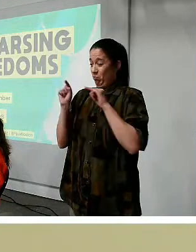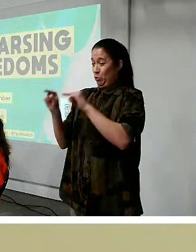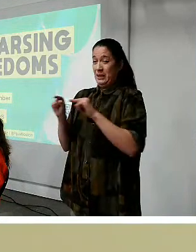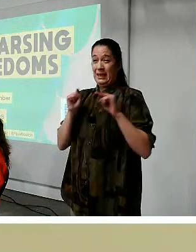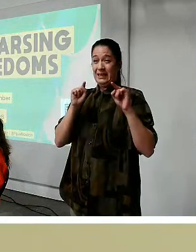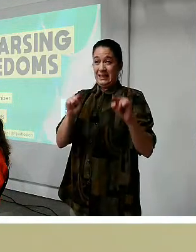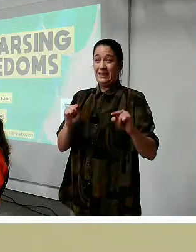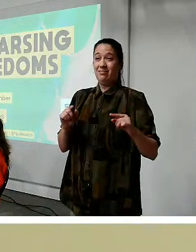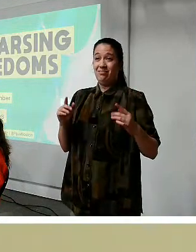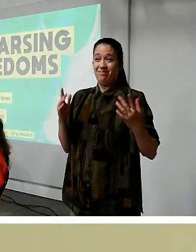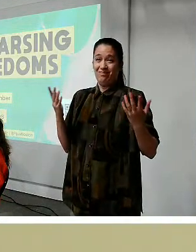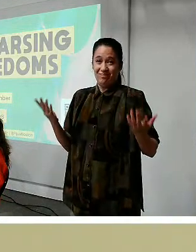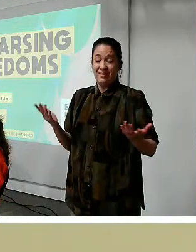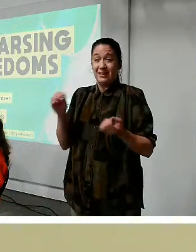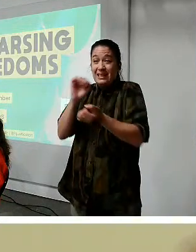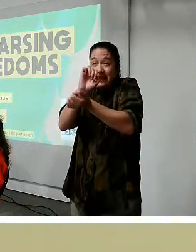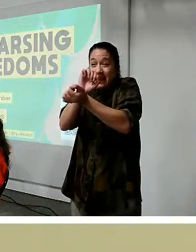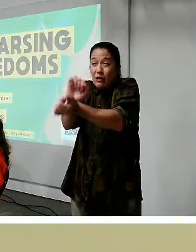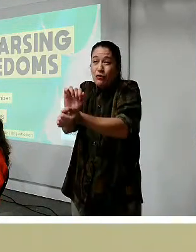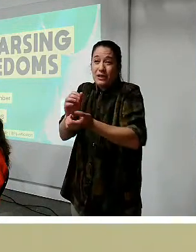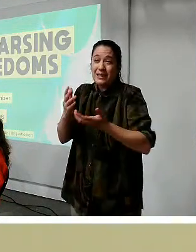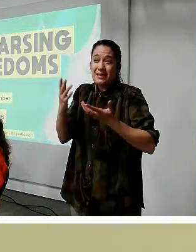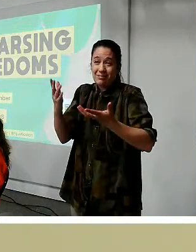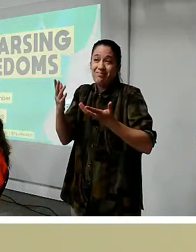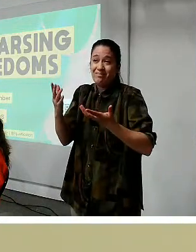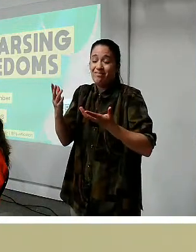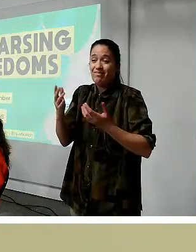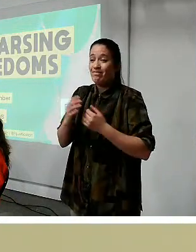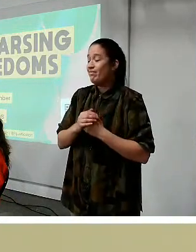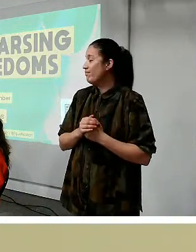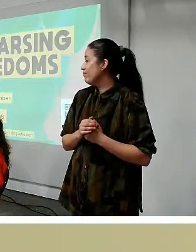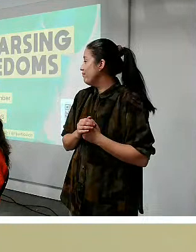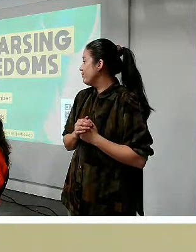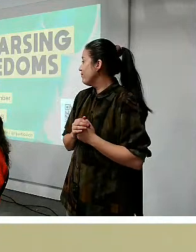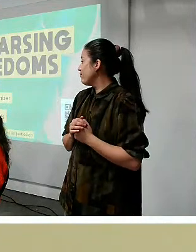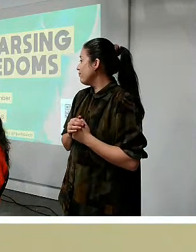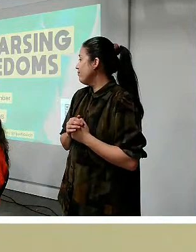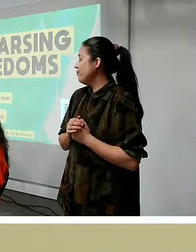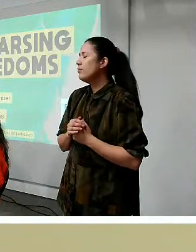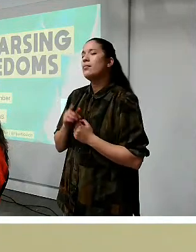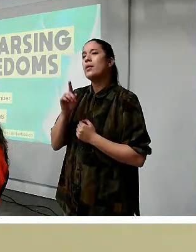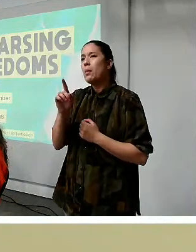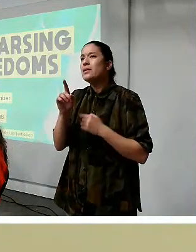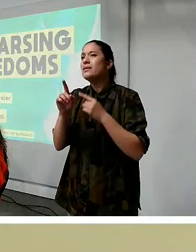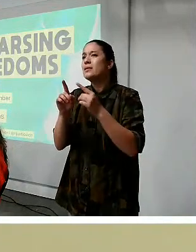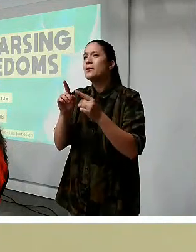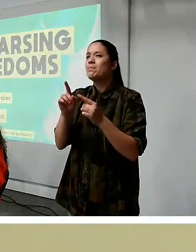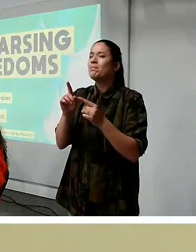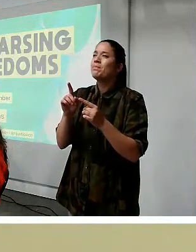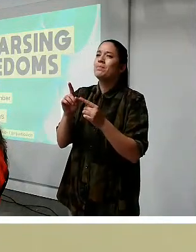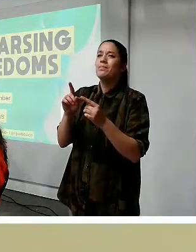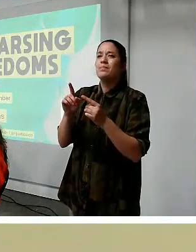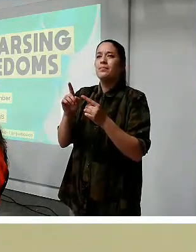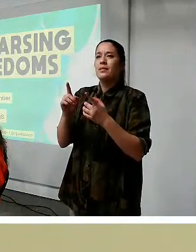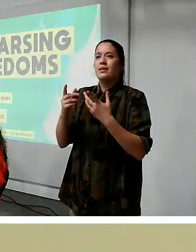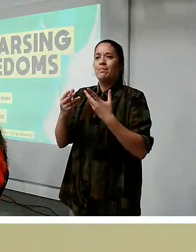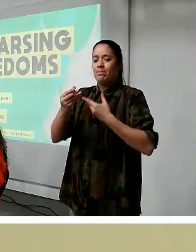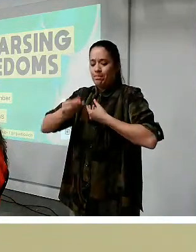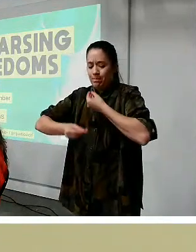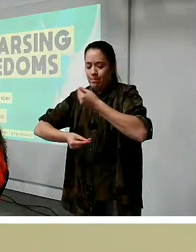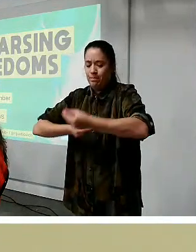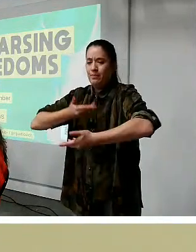But I always try to get underneath that tale of victimhood by reminding